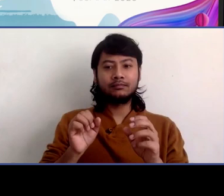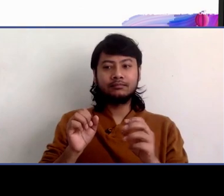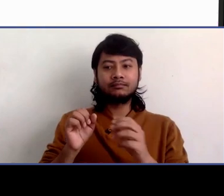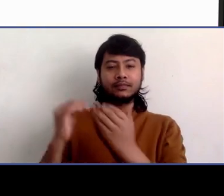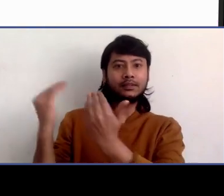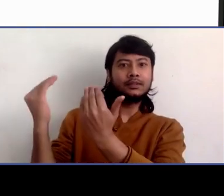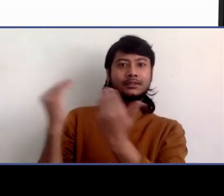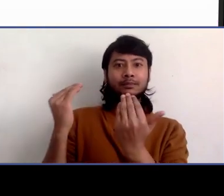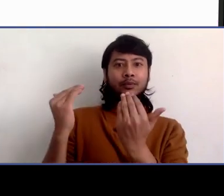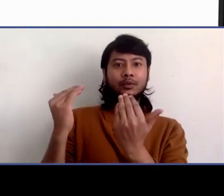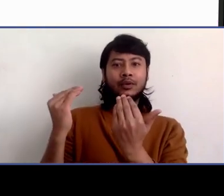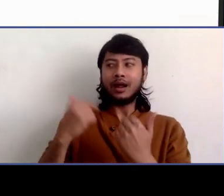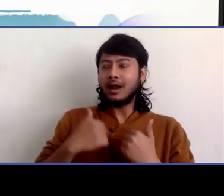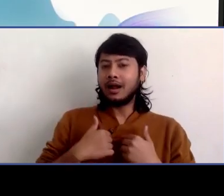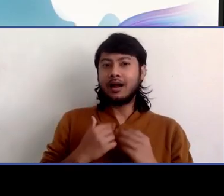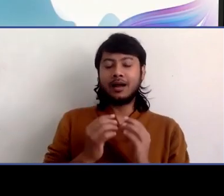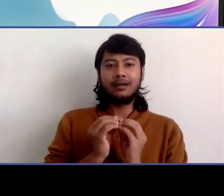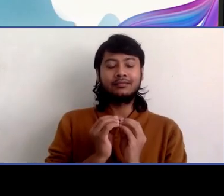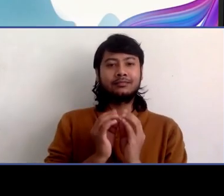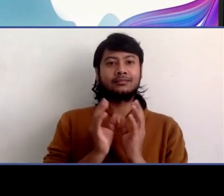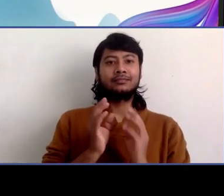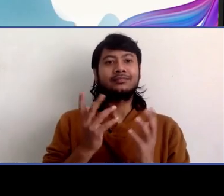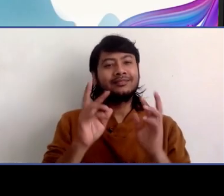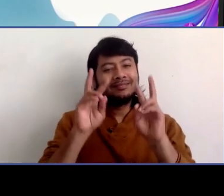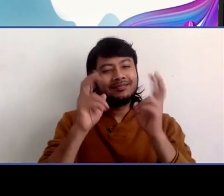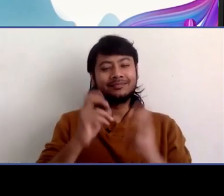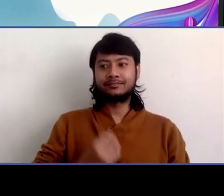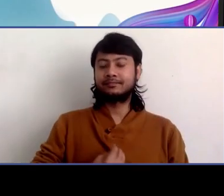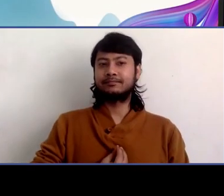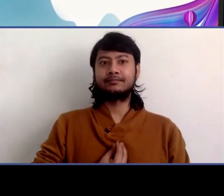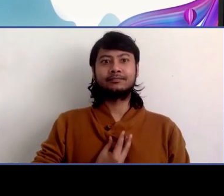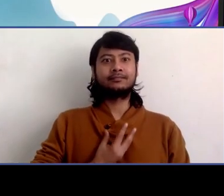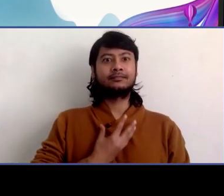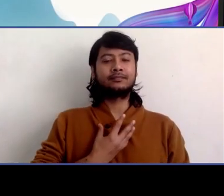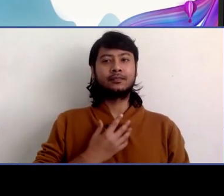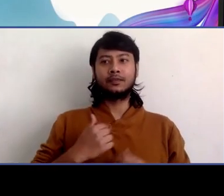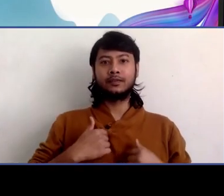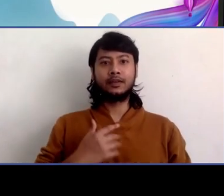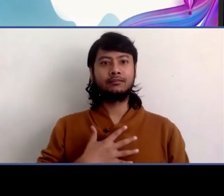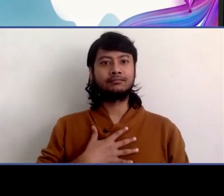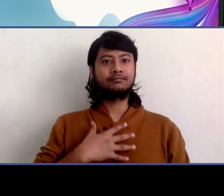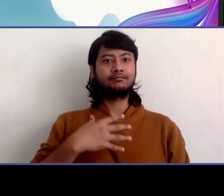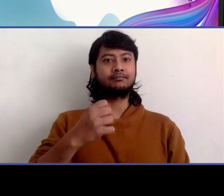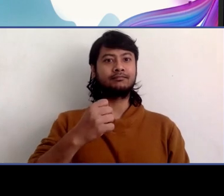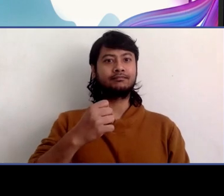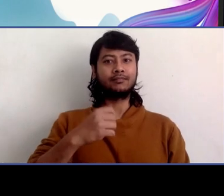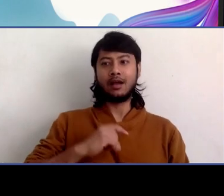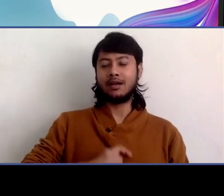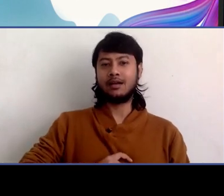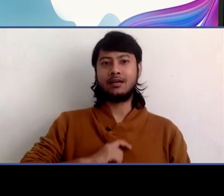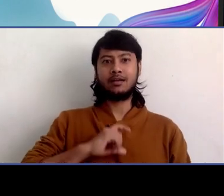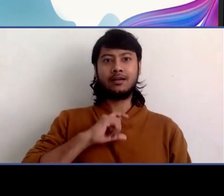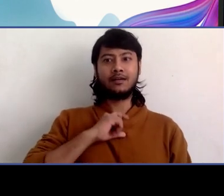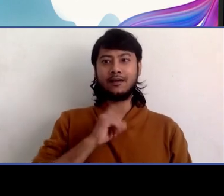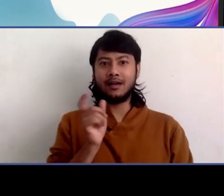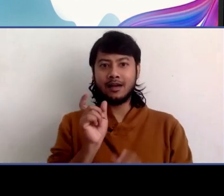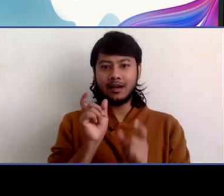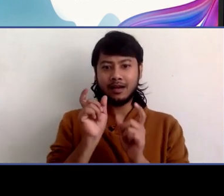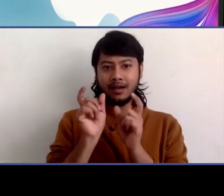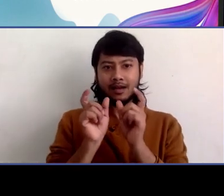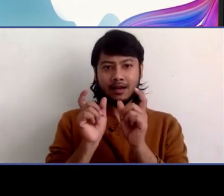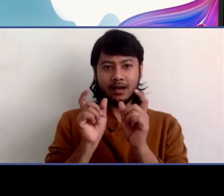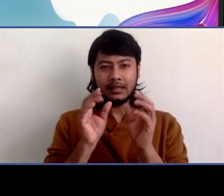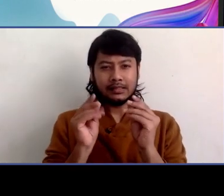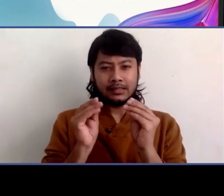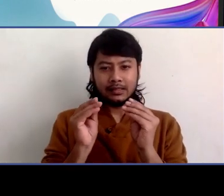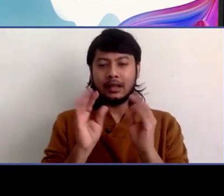talking, and it was in words. And then it became slow sentences. And because of my stammering, I told her that I was